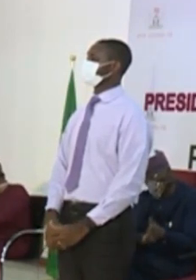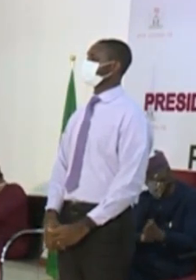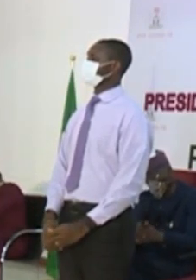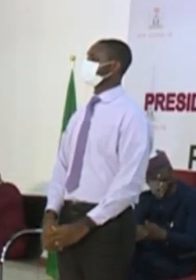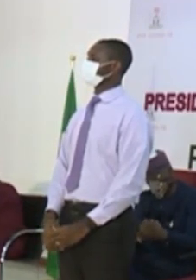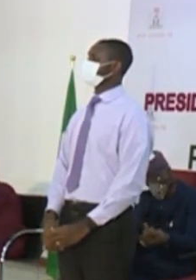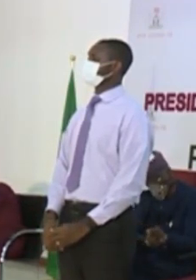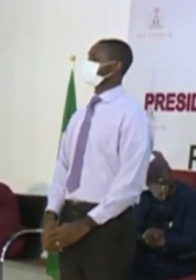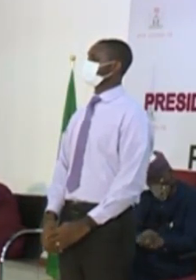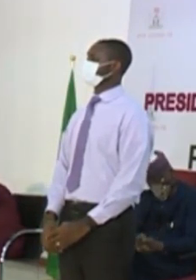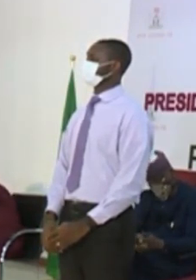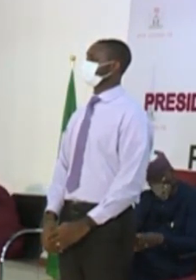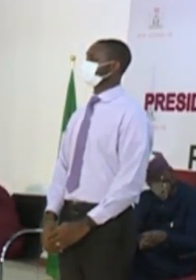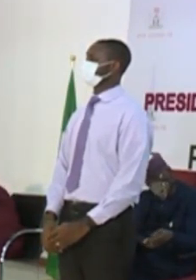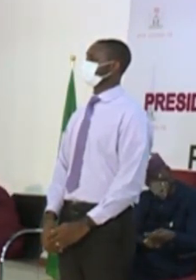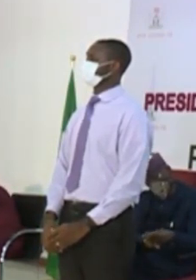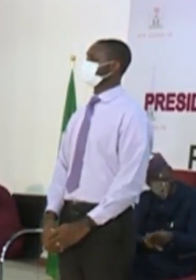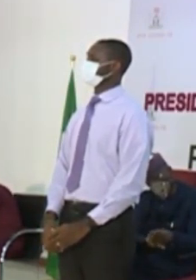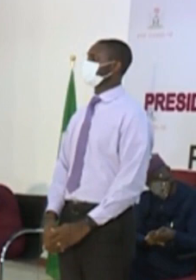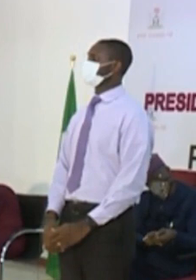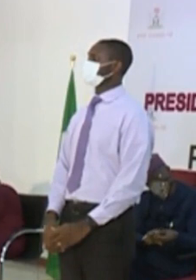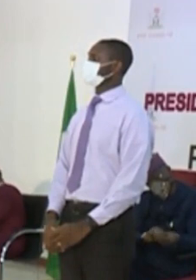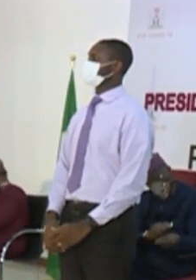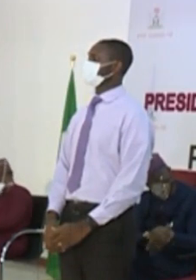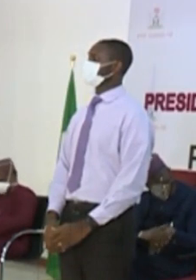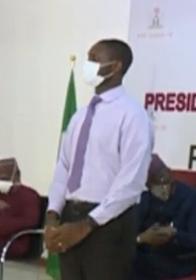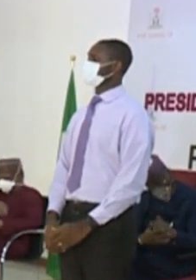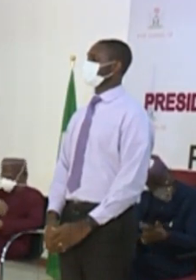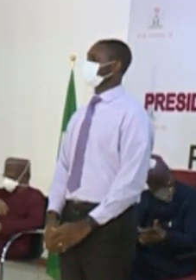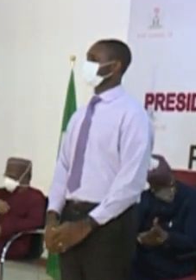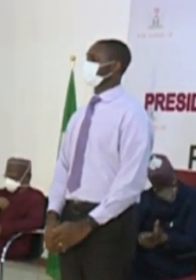Thank you very much. We shall now take the questions.